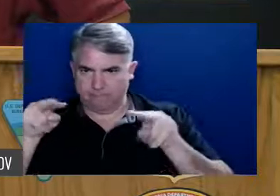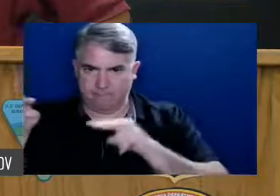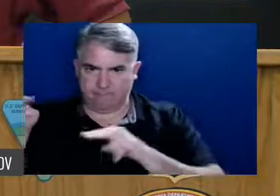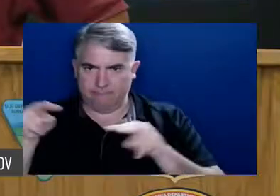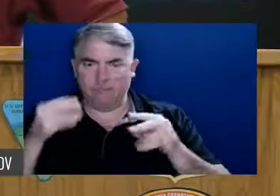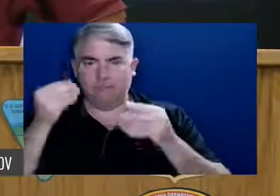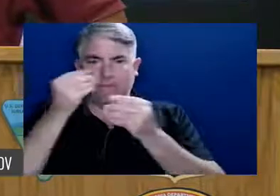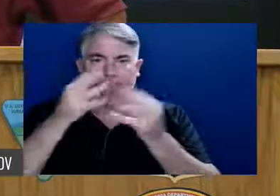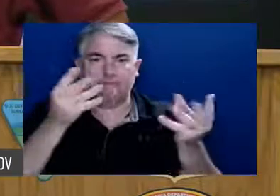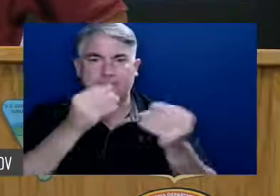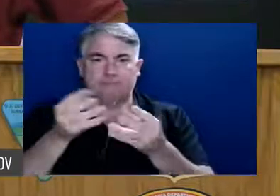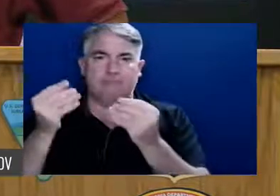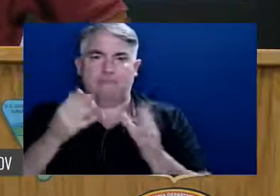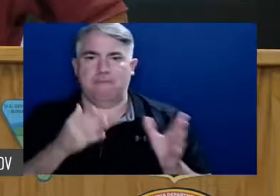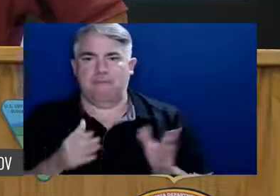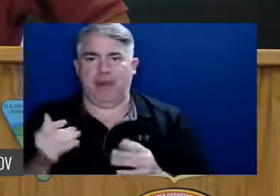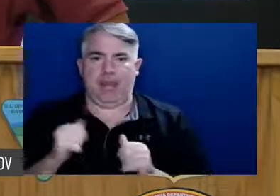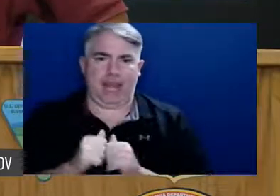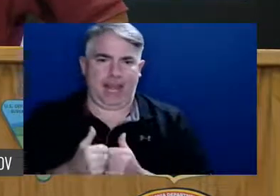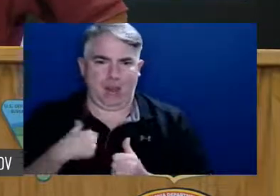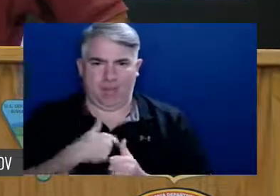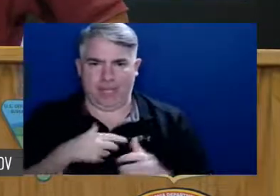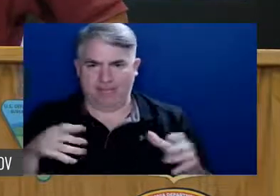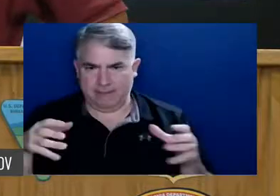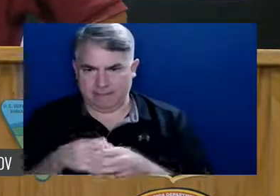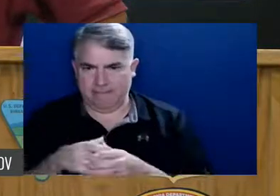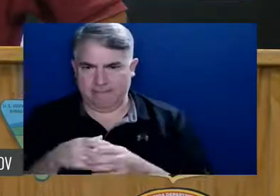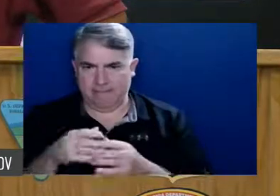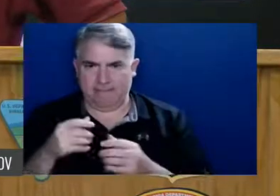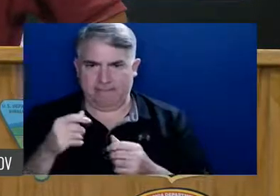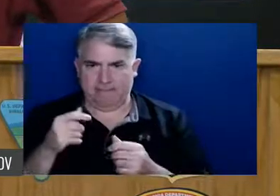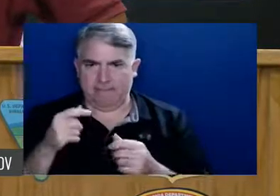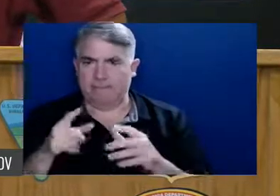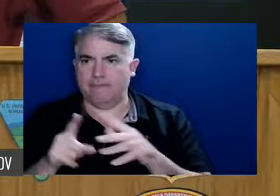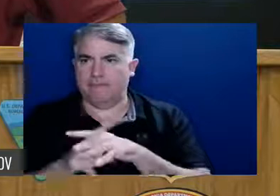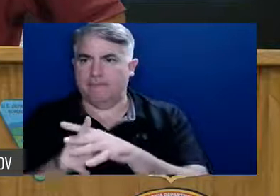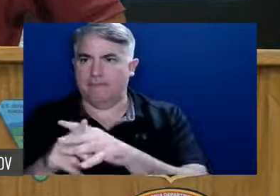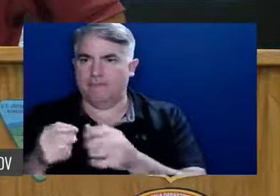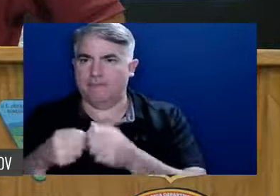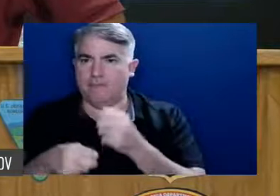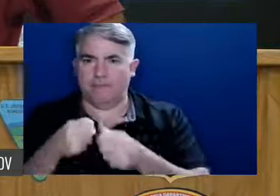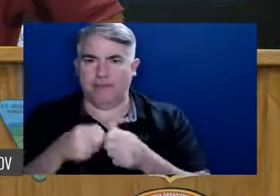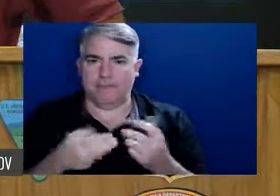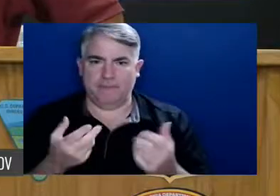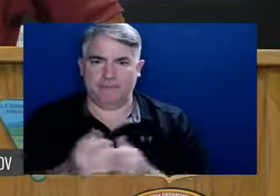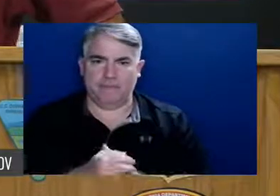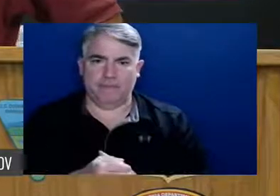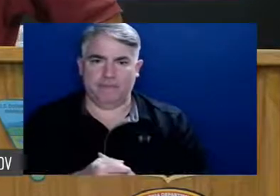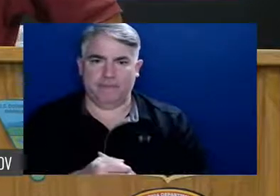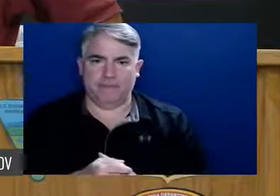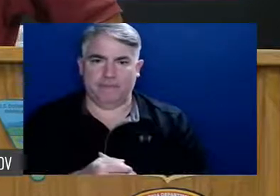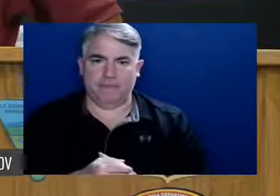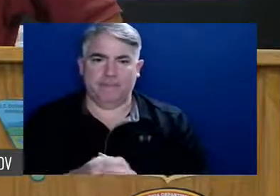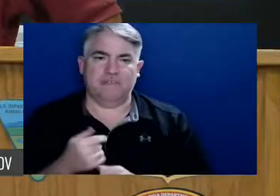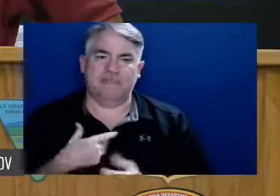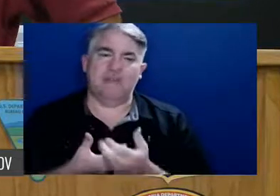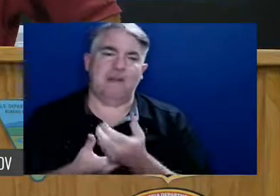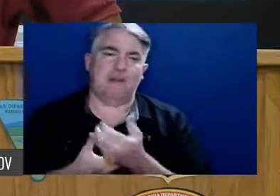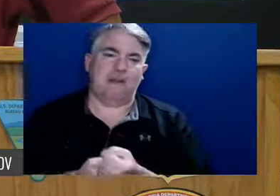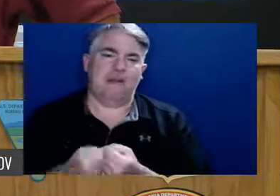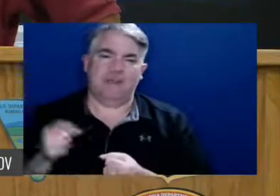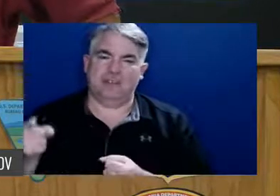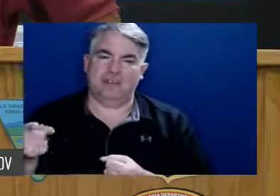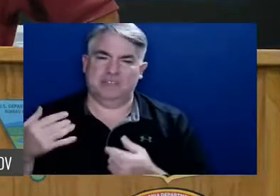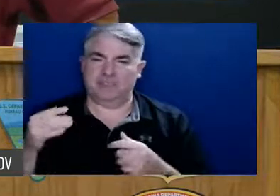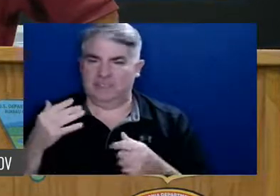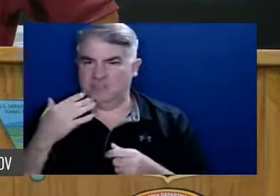problem areas. And as I said, I have a very high confidence that California team number 1 will be able to see this one through. So